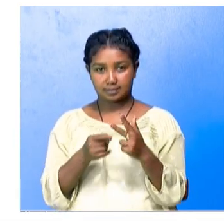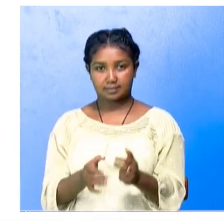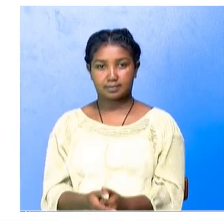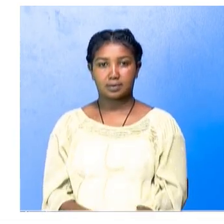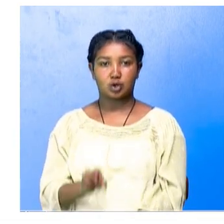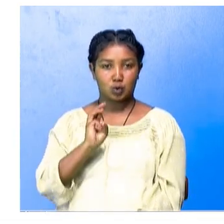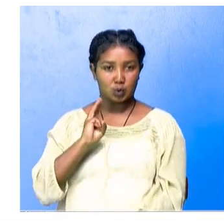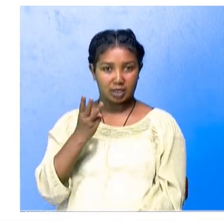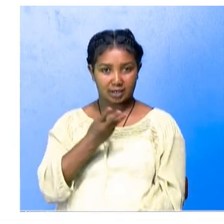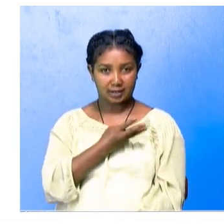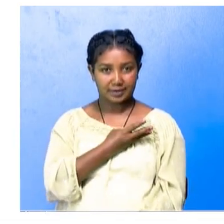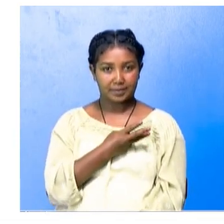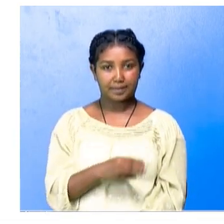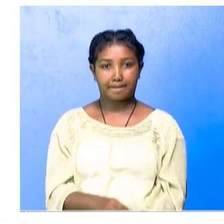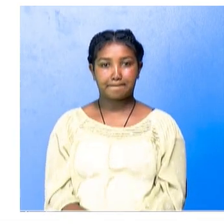We